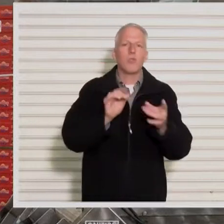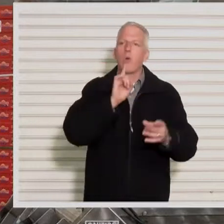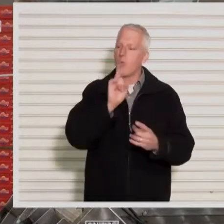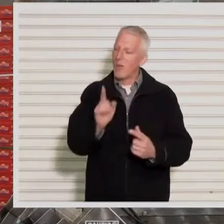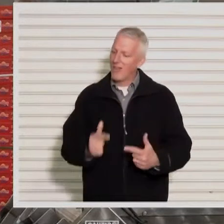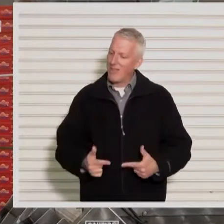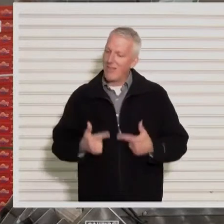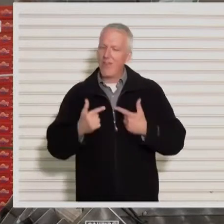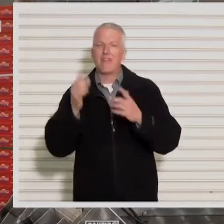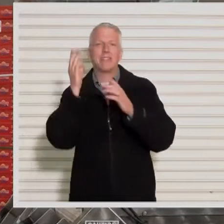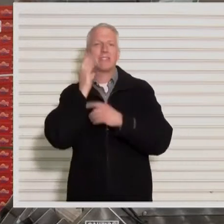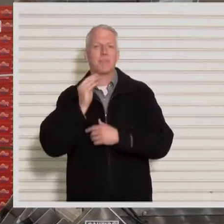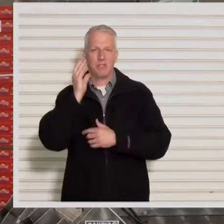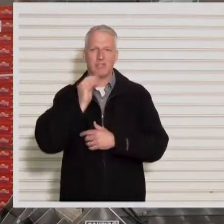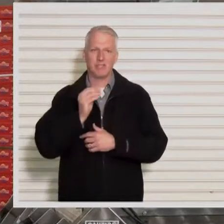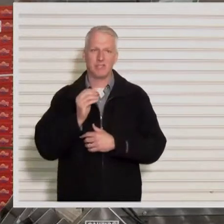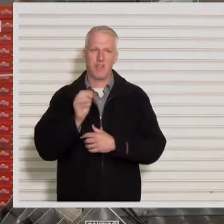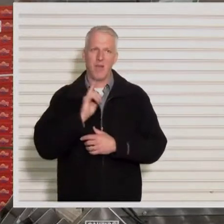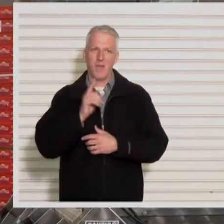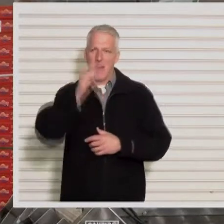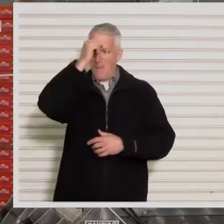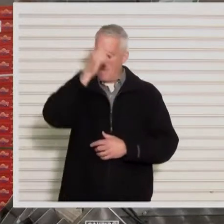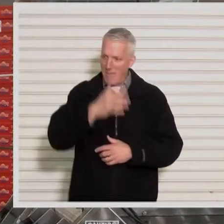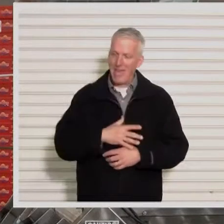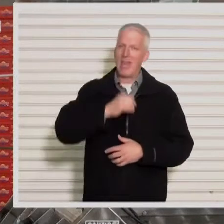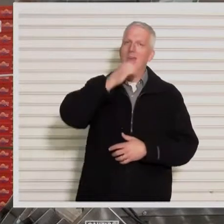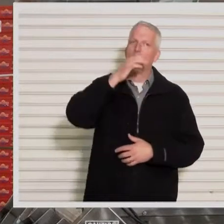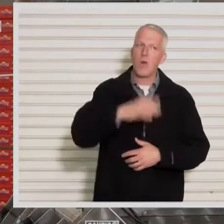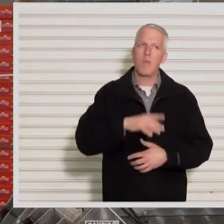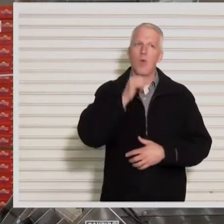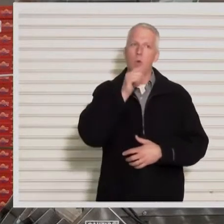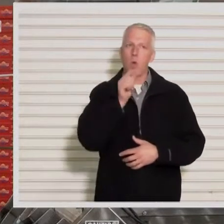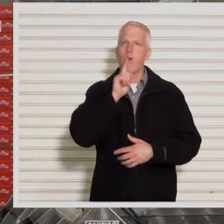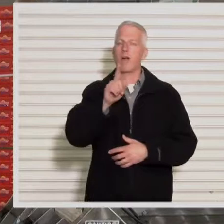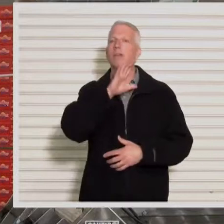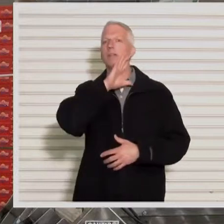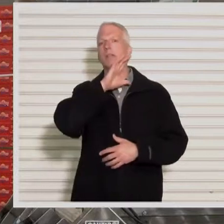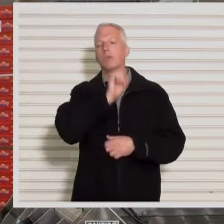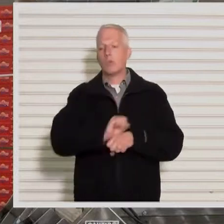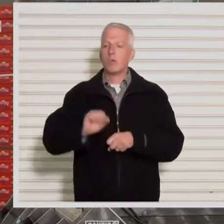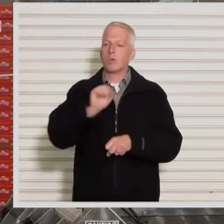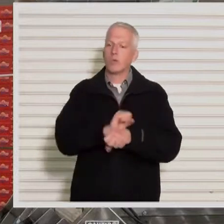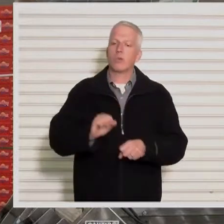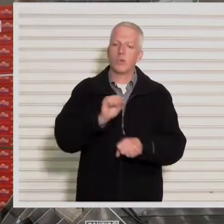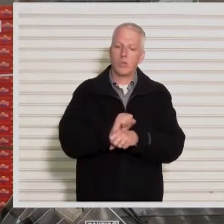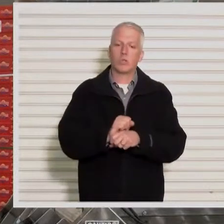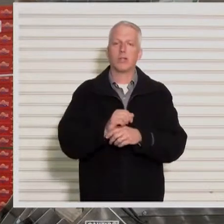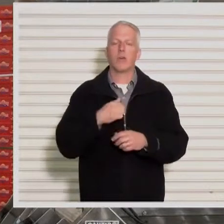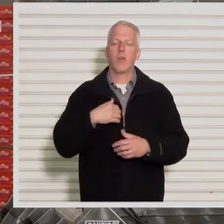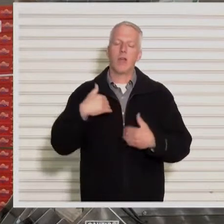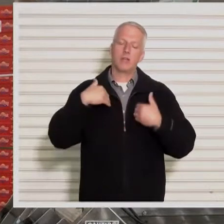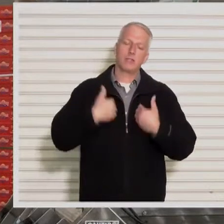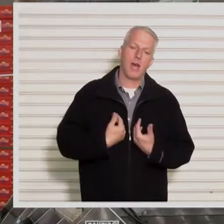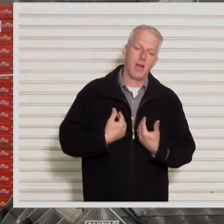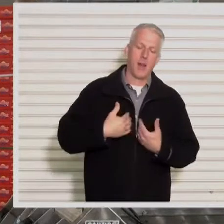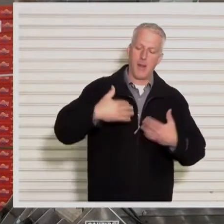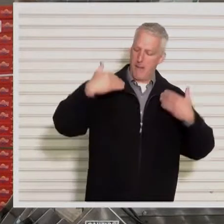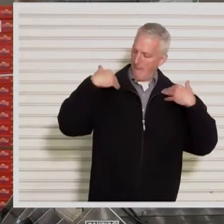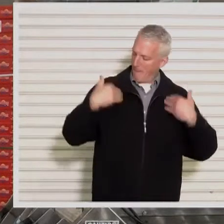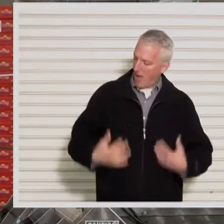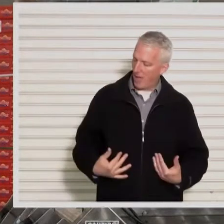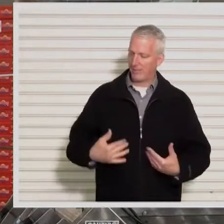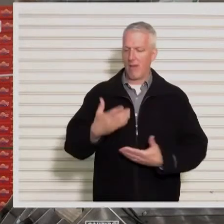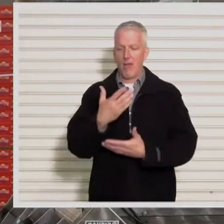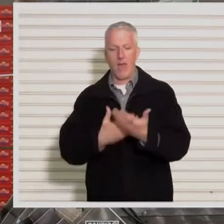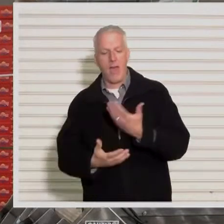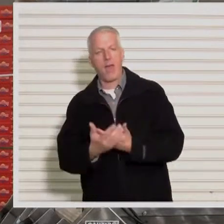life experiences of men and women who work tirelessly with tired backs and calloused hands